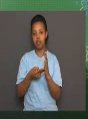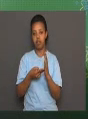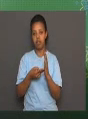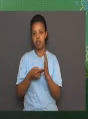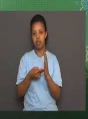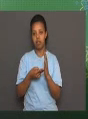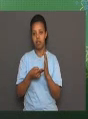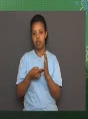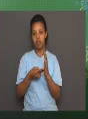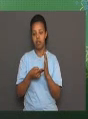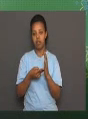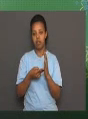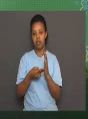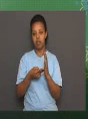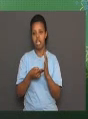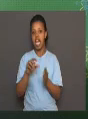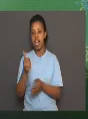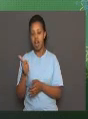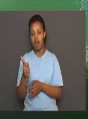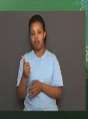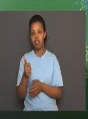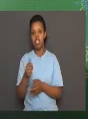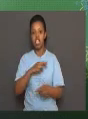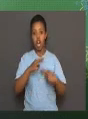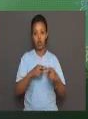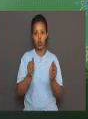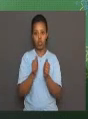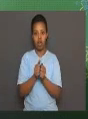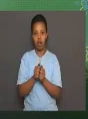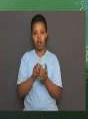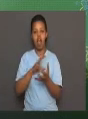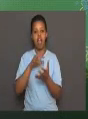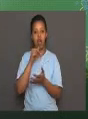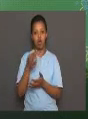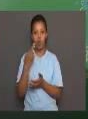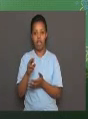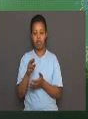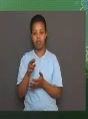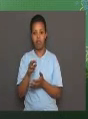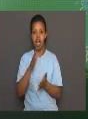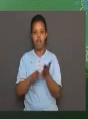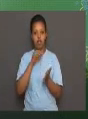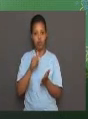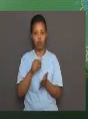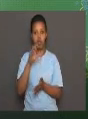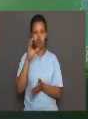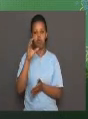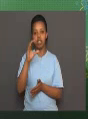or interfere with the other reactions that occur in the cytoplasm.